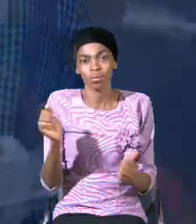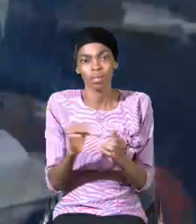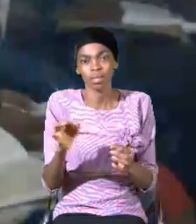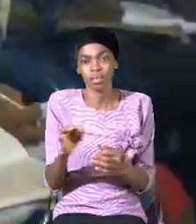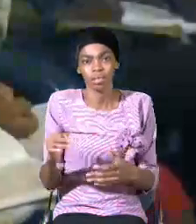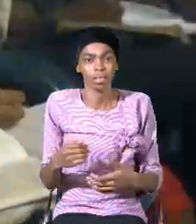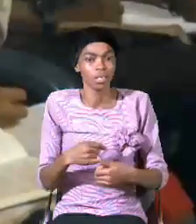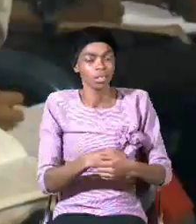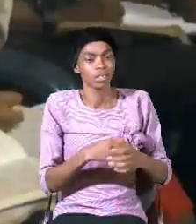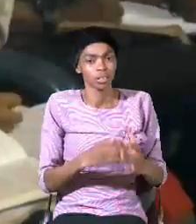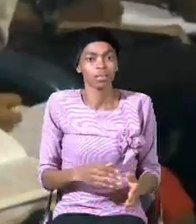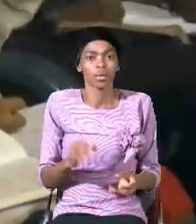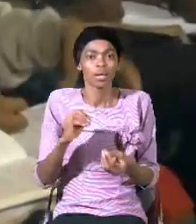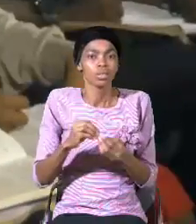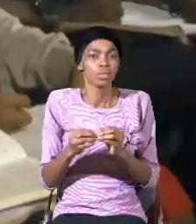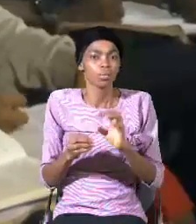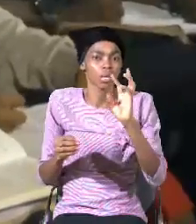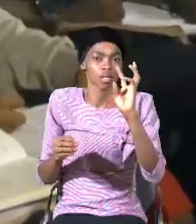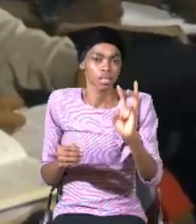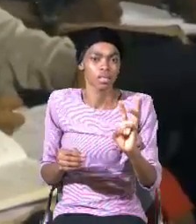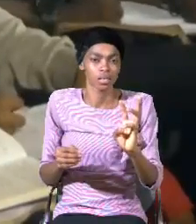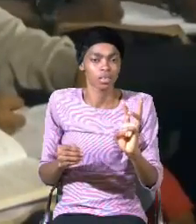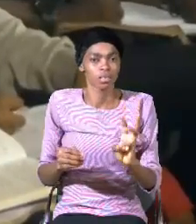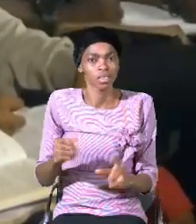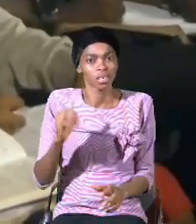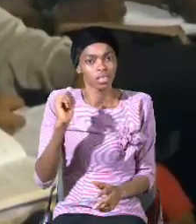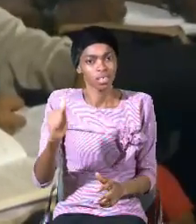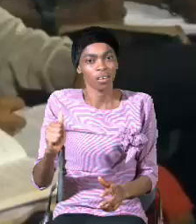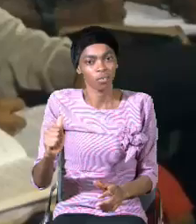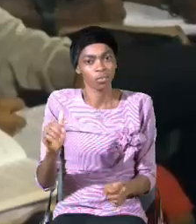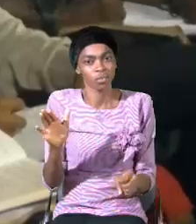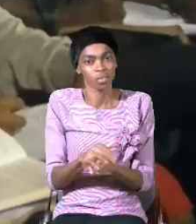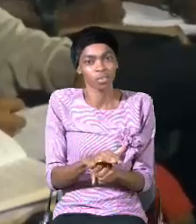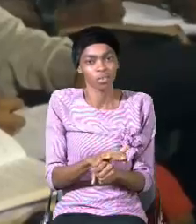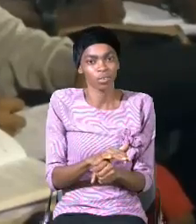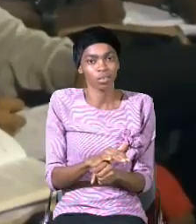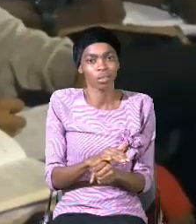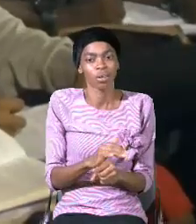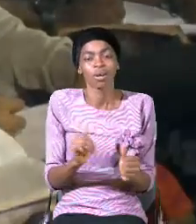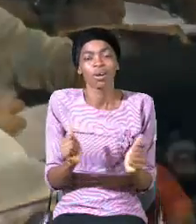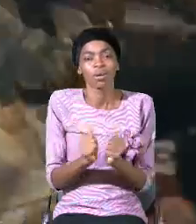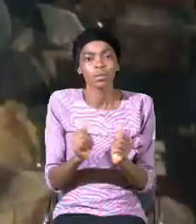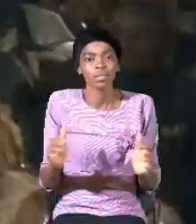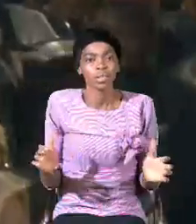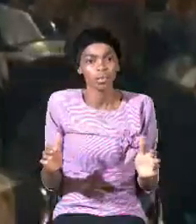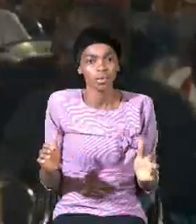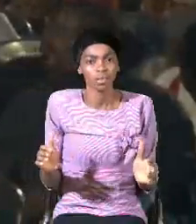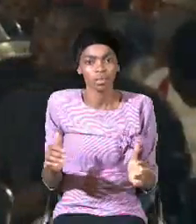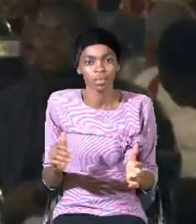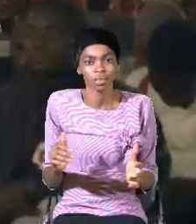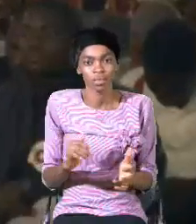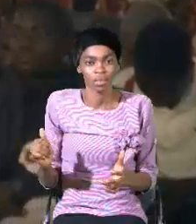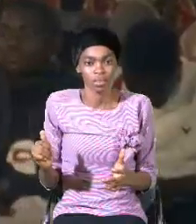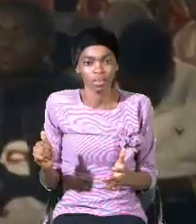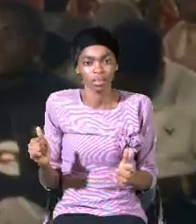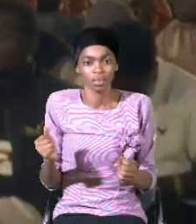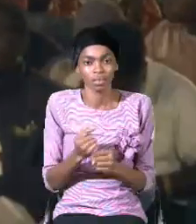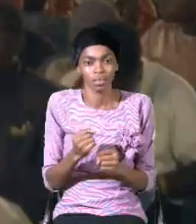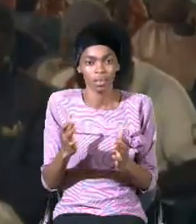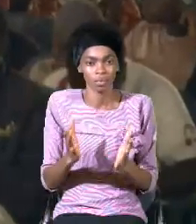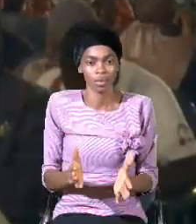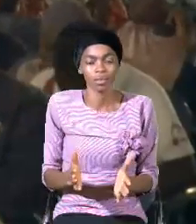self-sufficiency without service. Did you see that man? I read his story to you. I will break down my